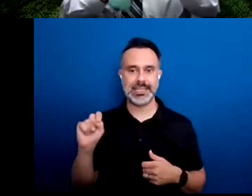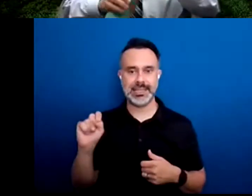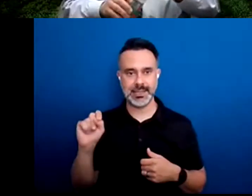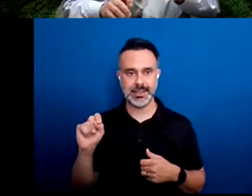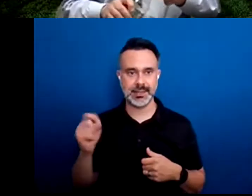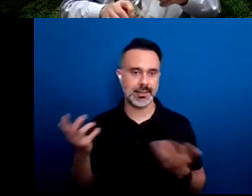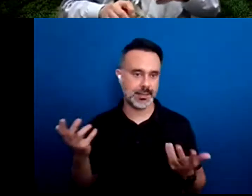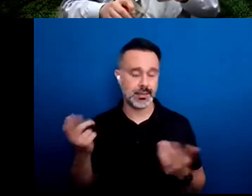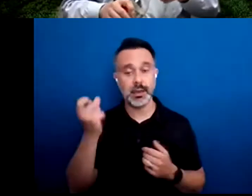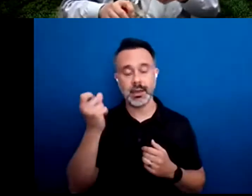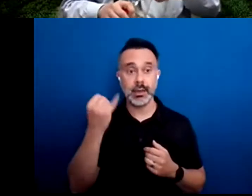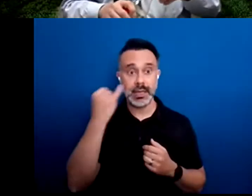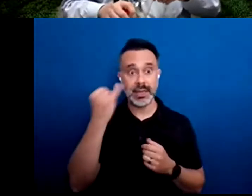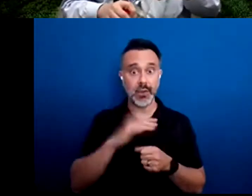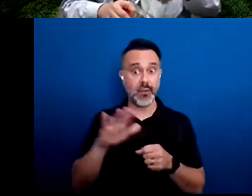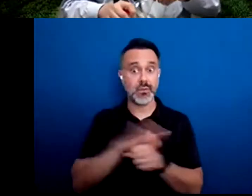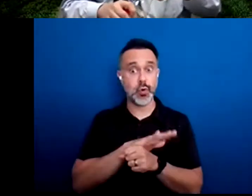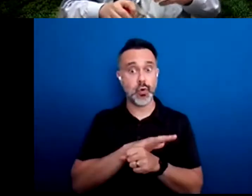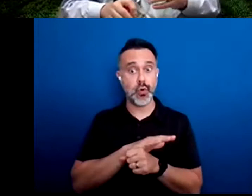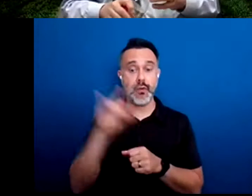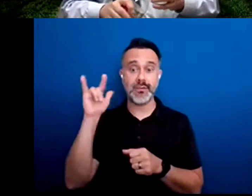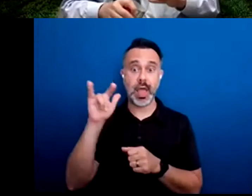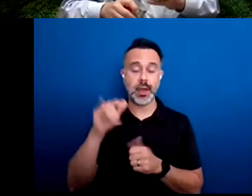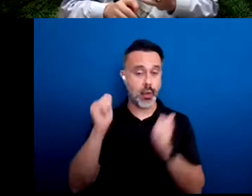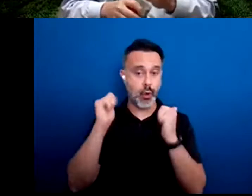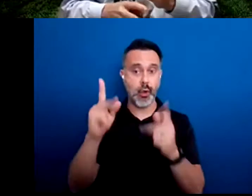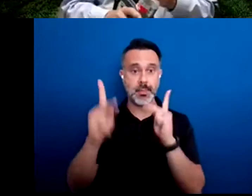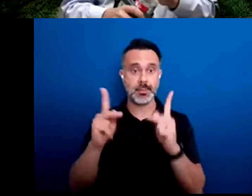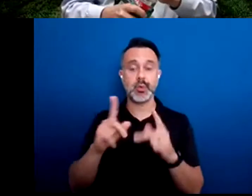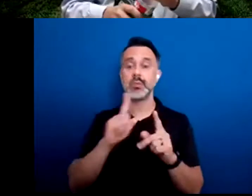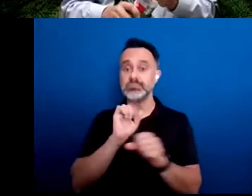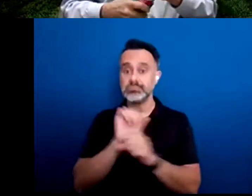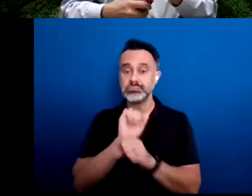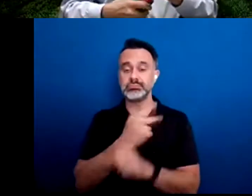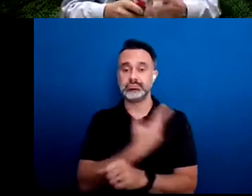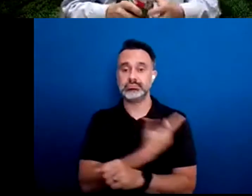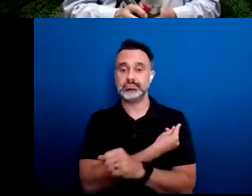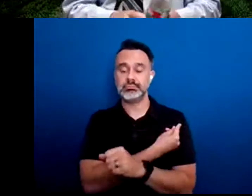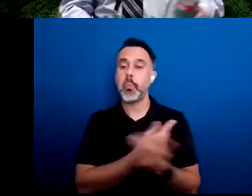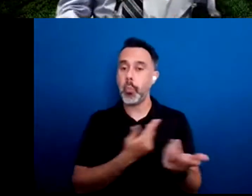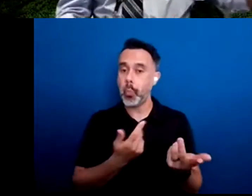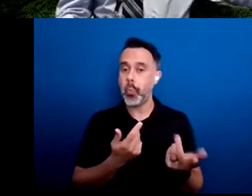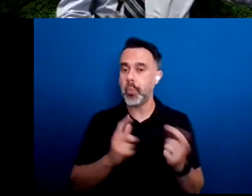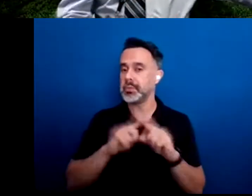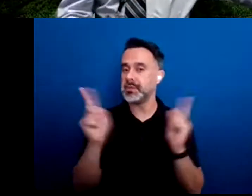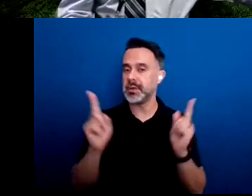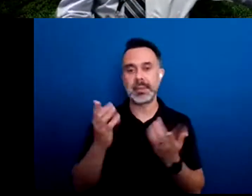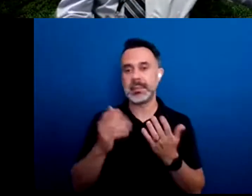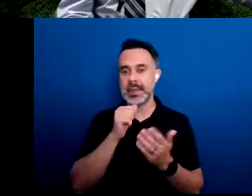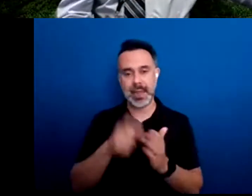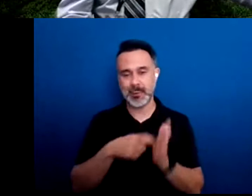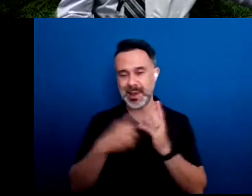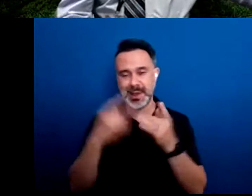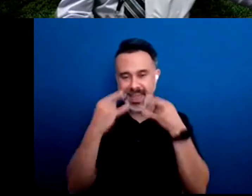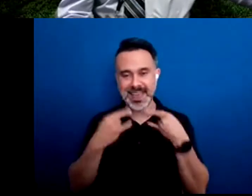full flight where everybody is vaccinated. Maybe in those situations, they will not require the masking, but we're not there